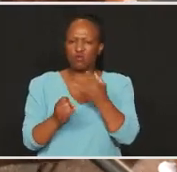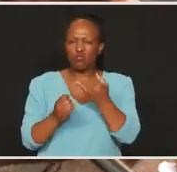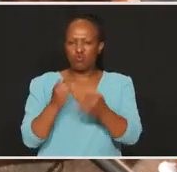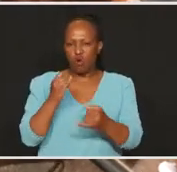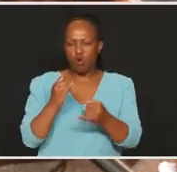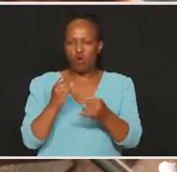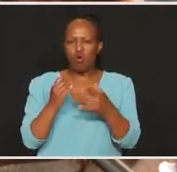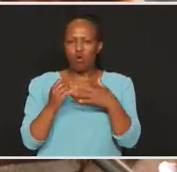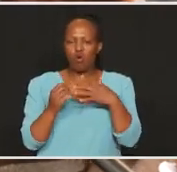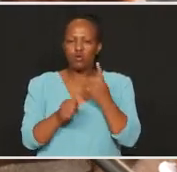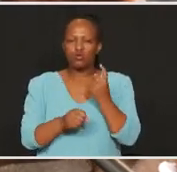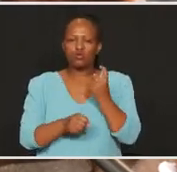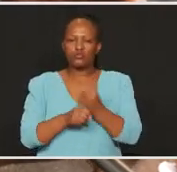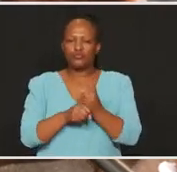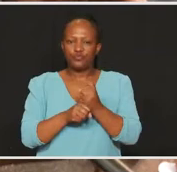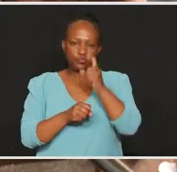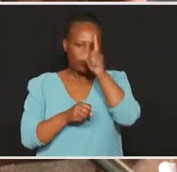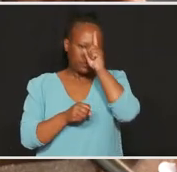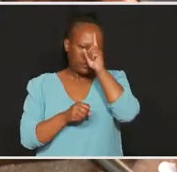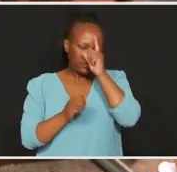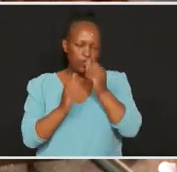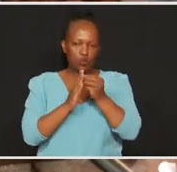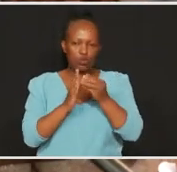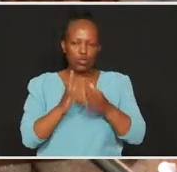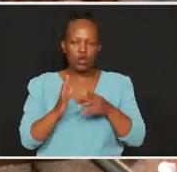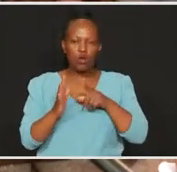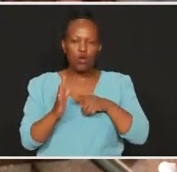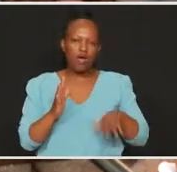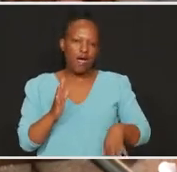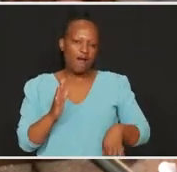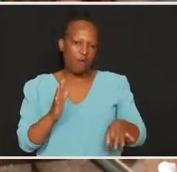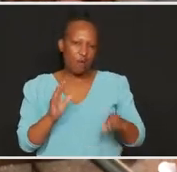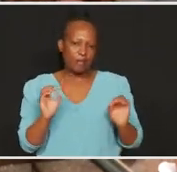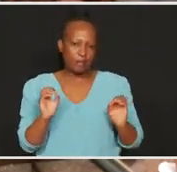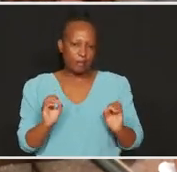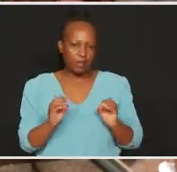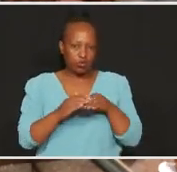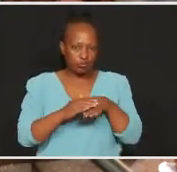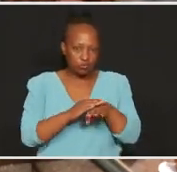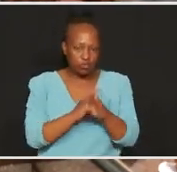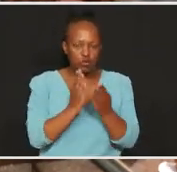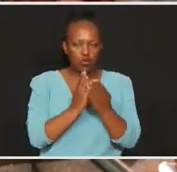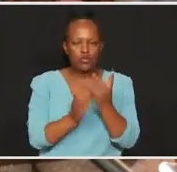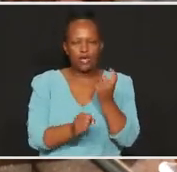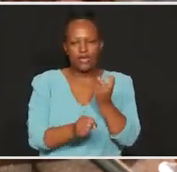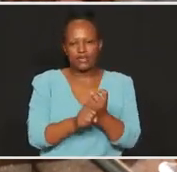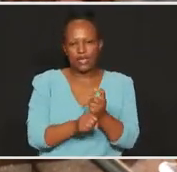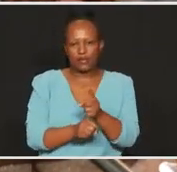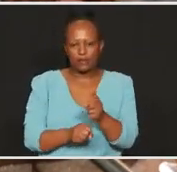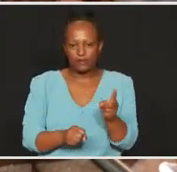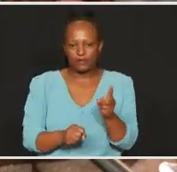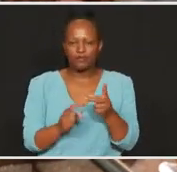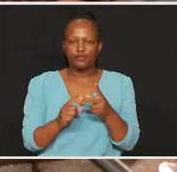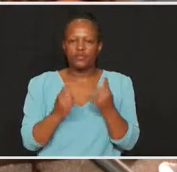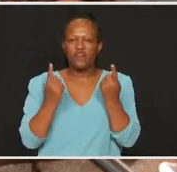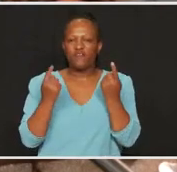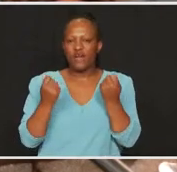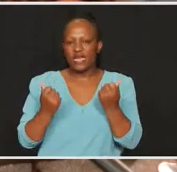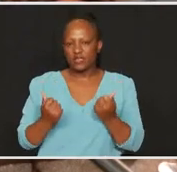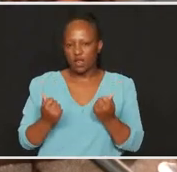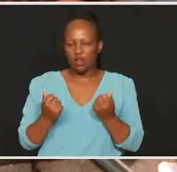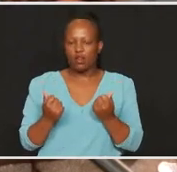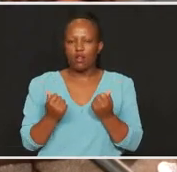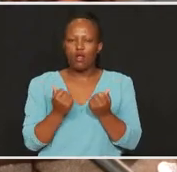reject black students who are not affording to enter those schools on the financial accountability of